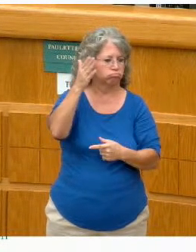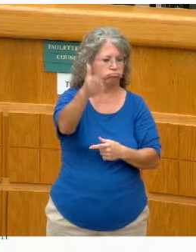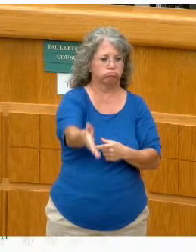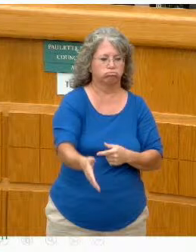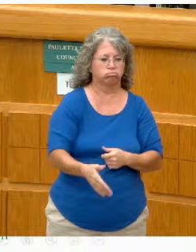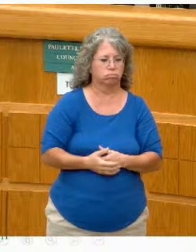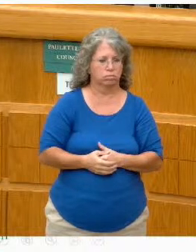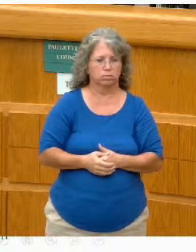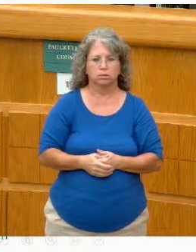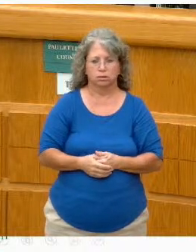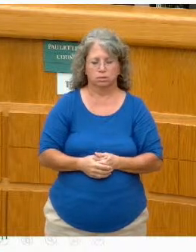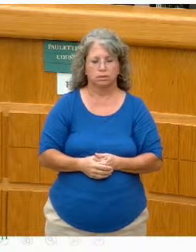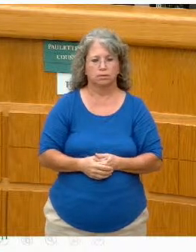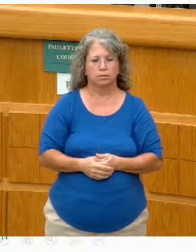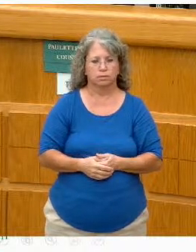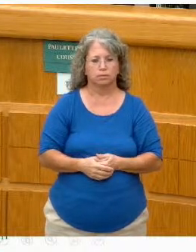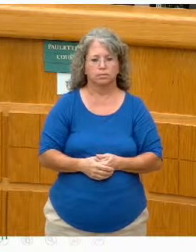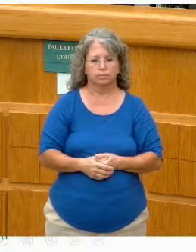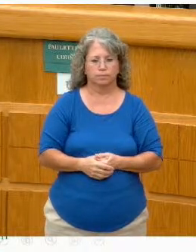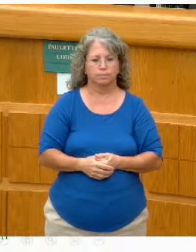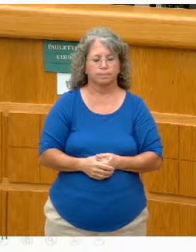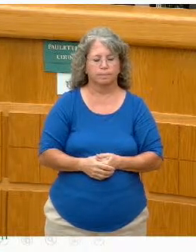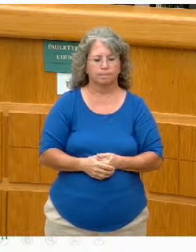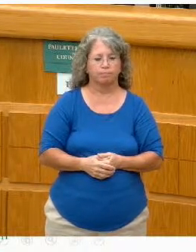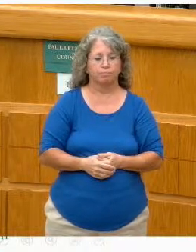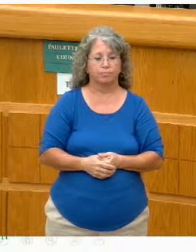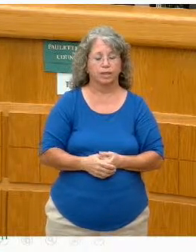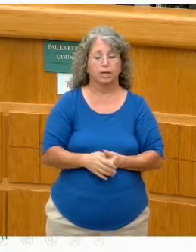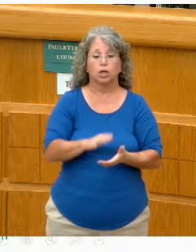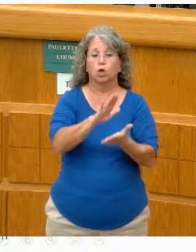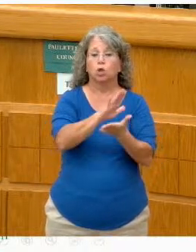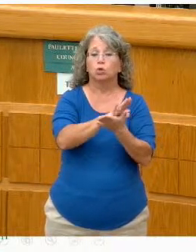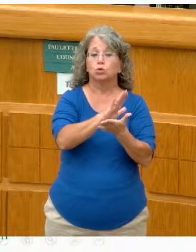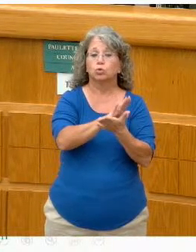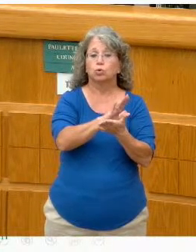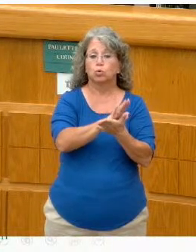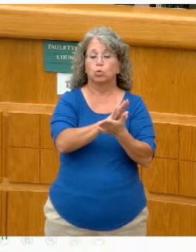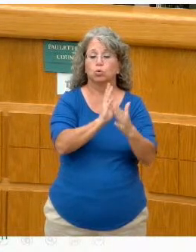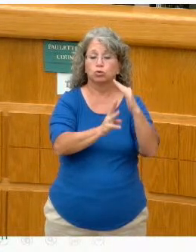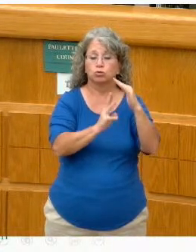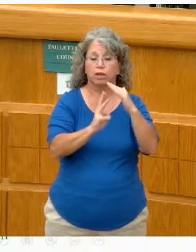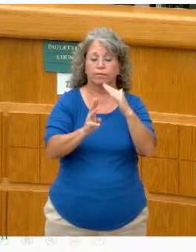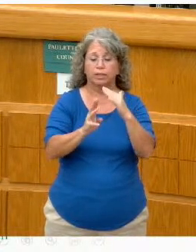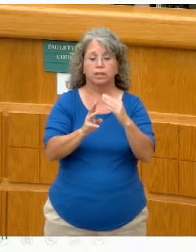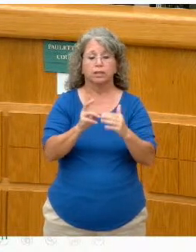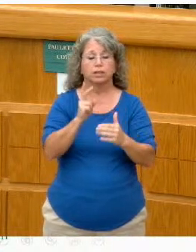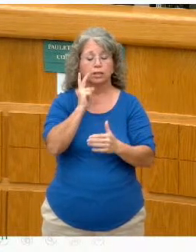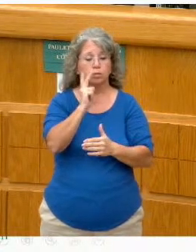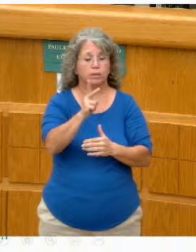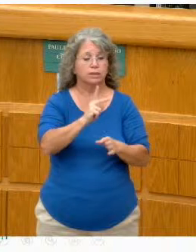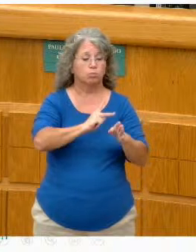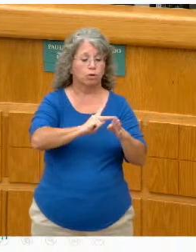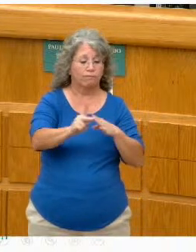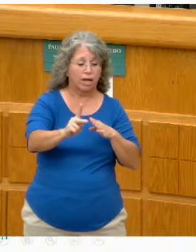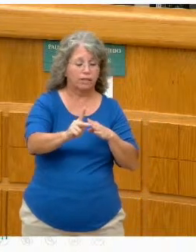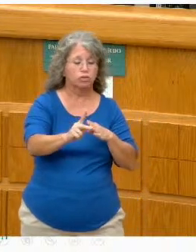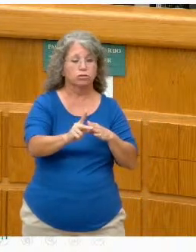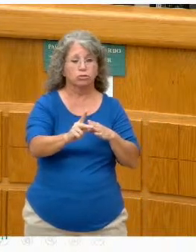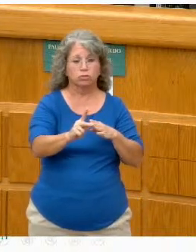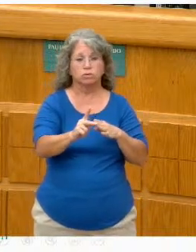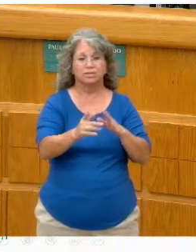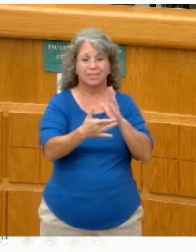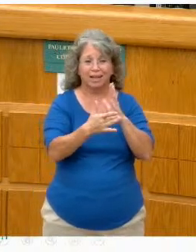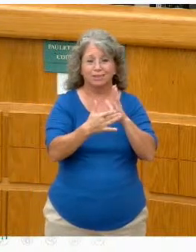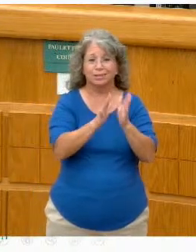In terms of school foot traffic, we can see at the professional and technical schools, they've had the most activity and have kind of leveled